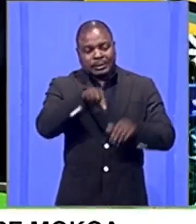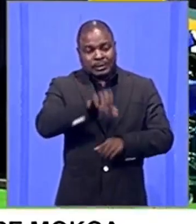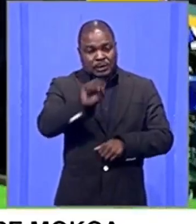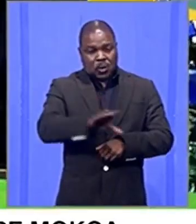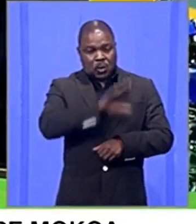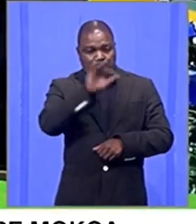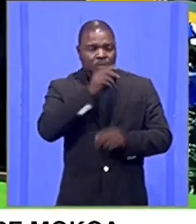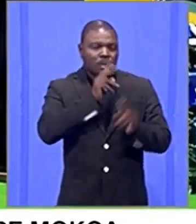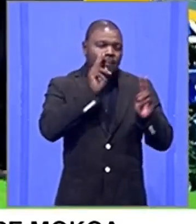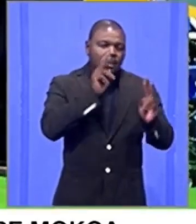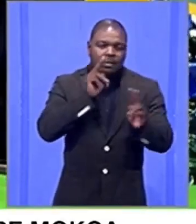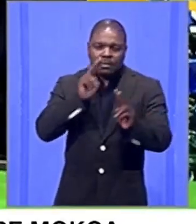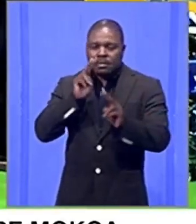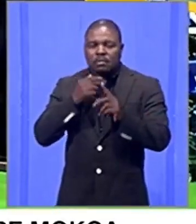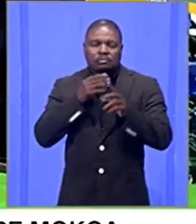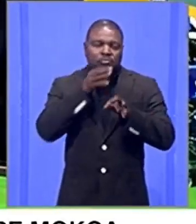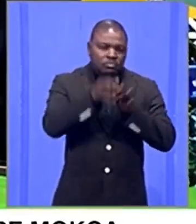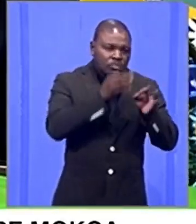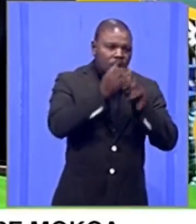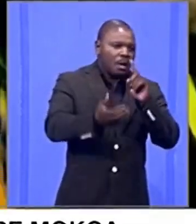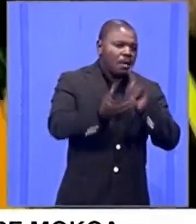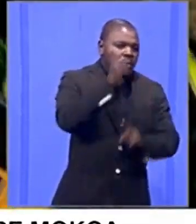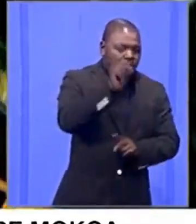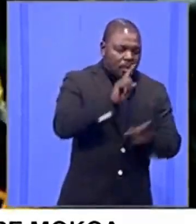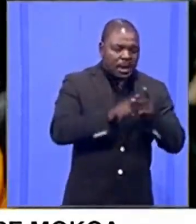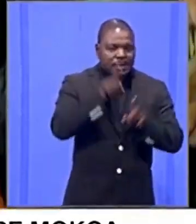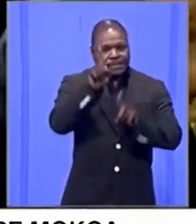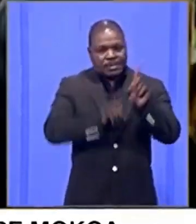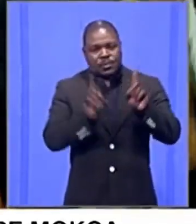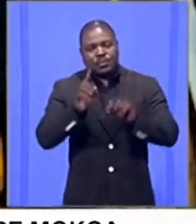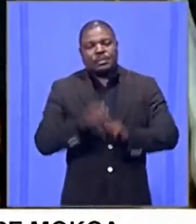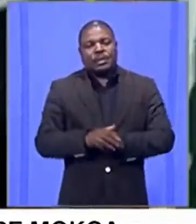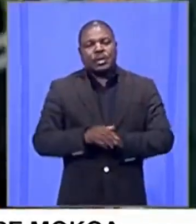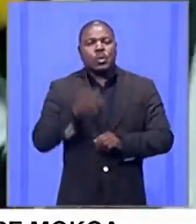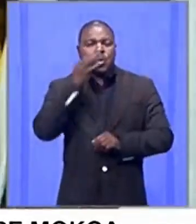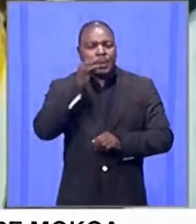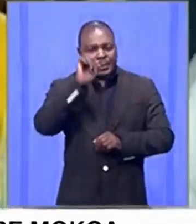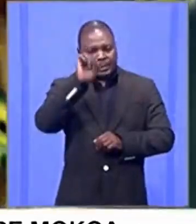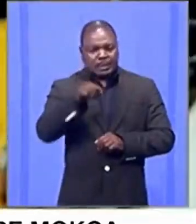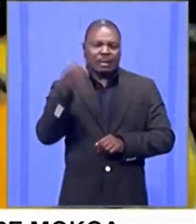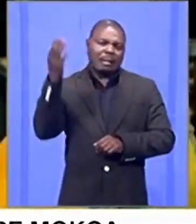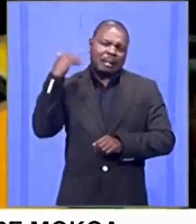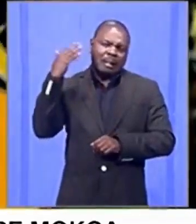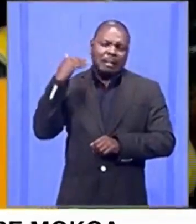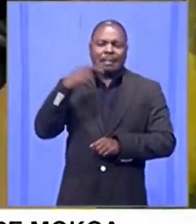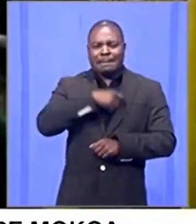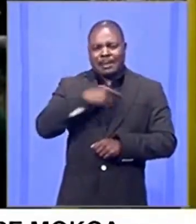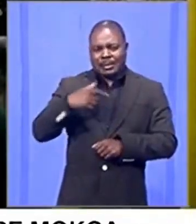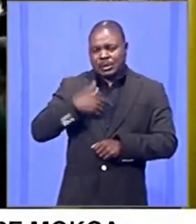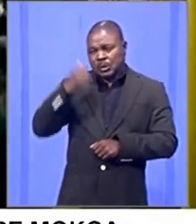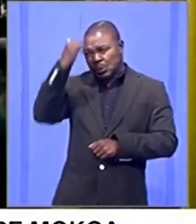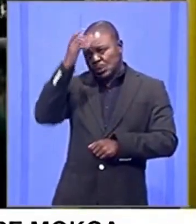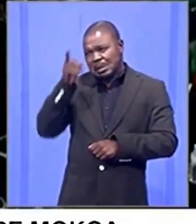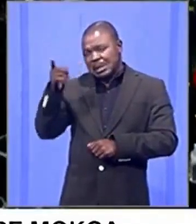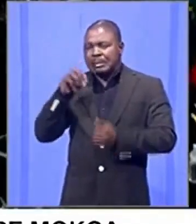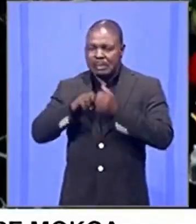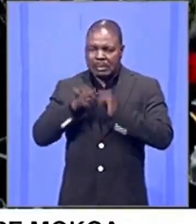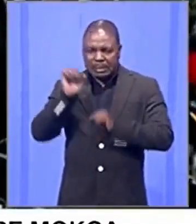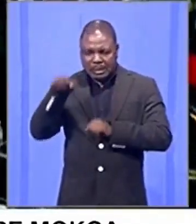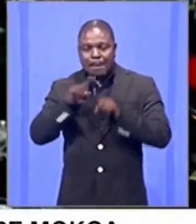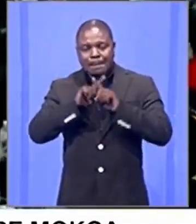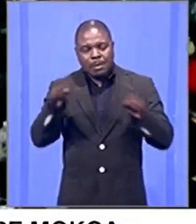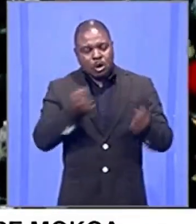bua ka diphihlello le moo ba sa sebetsang hantle. O re le ha ba sa rate maemo ao mopresidente wa mehleng Jacob Zuma a fetang ho ona ba hlompha diqeto